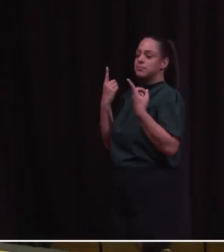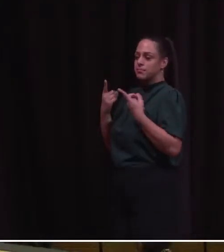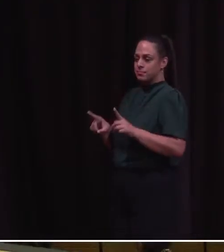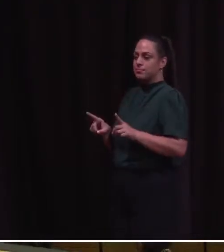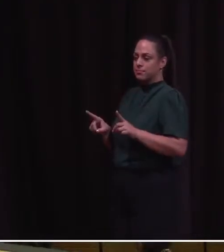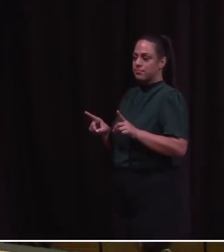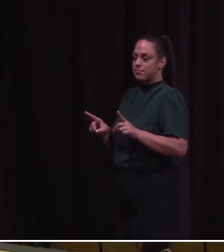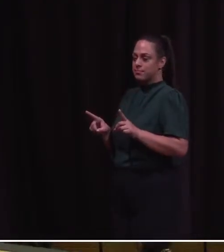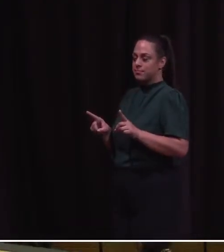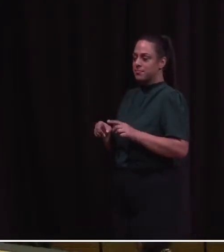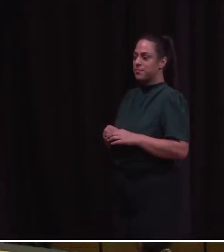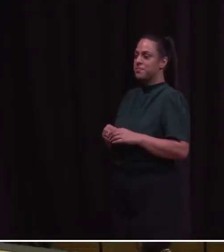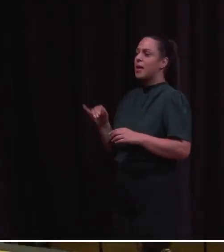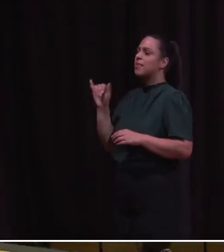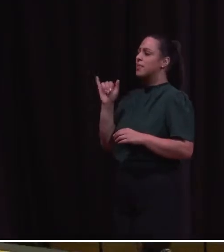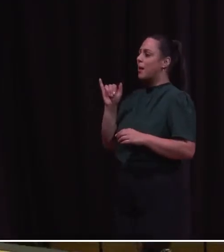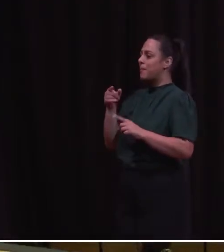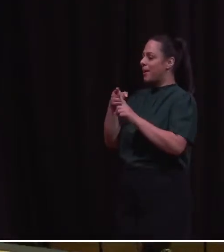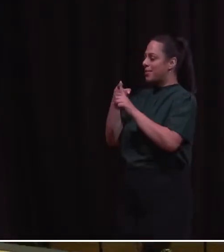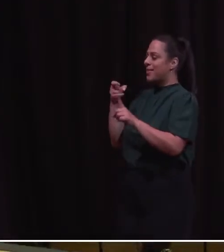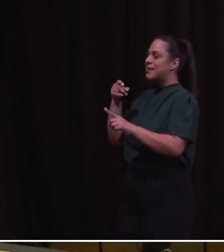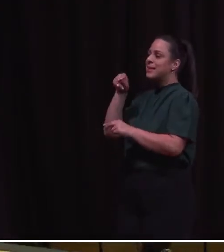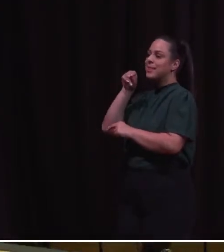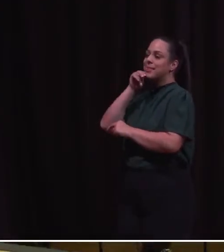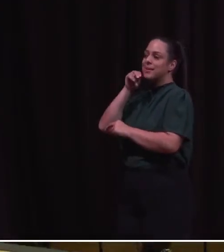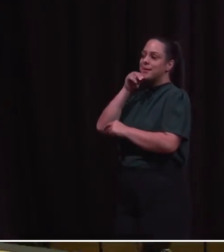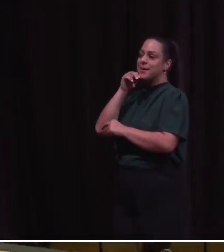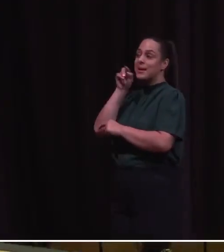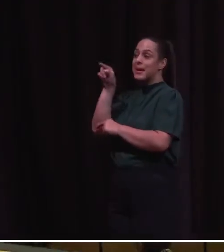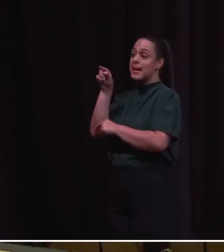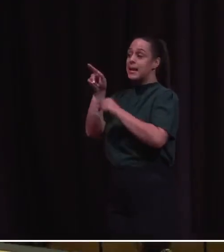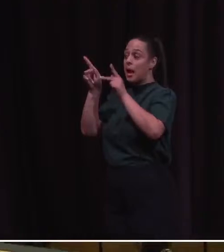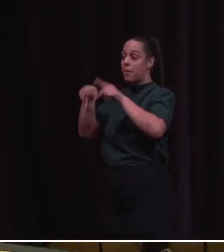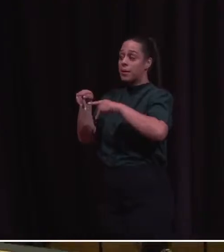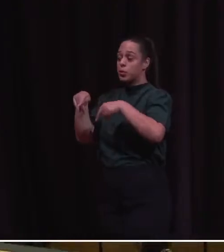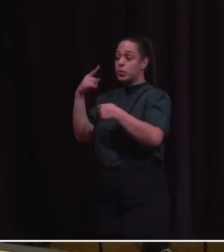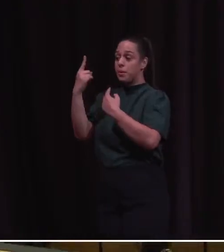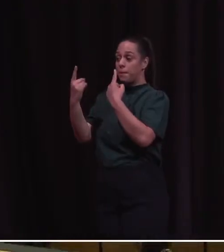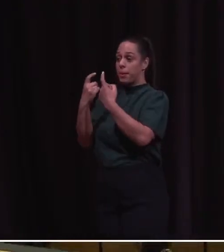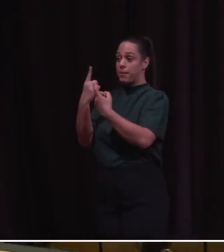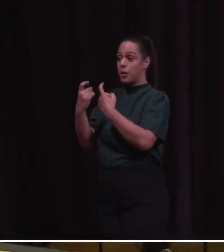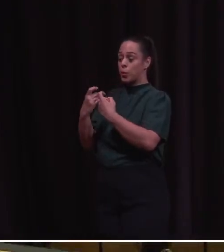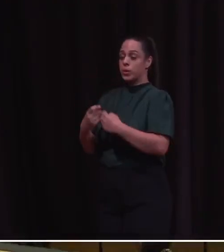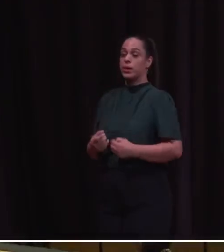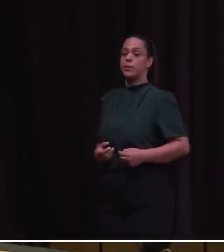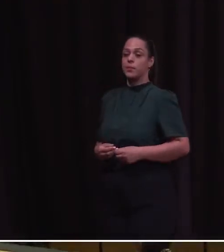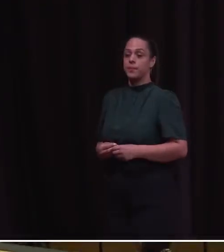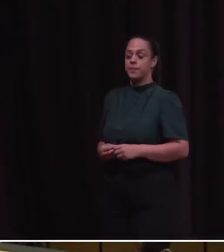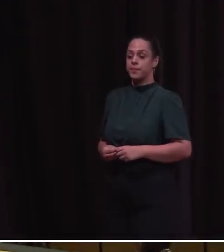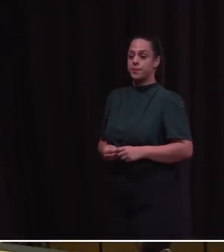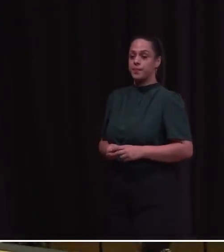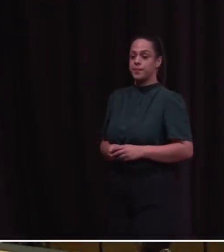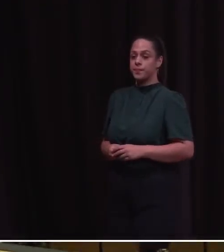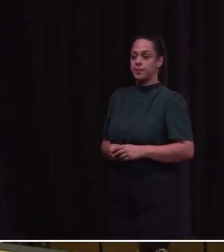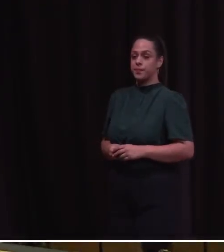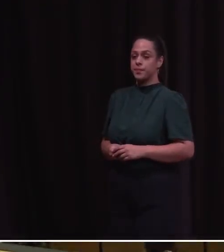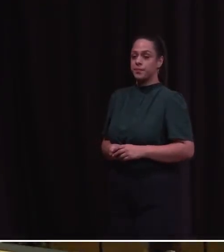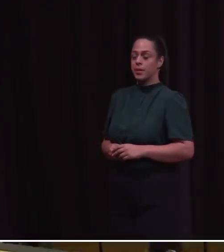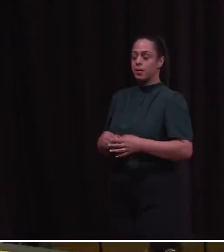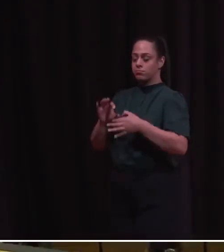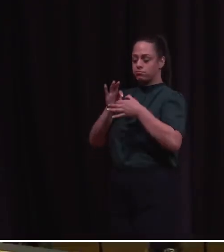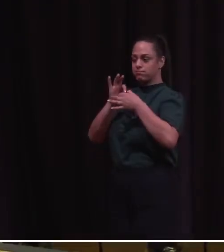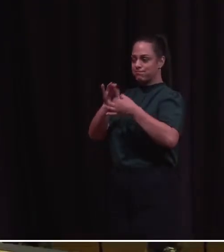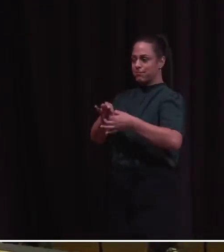Nigeria. People have asked me such questions even amongst Yoruba people, that the information. And